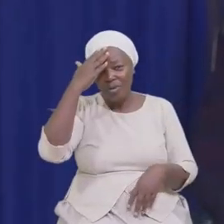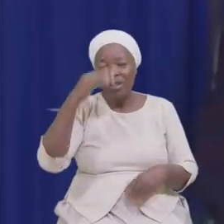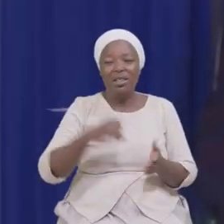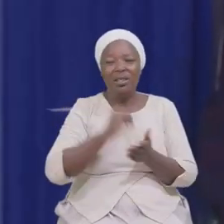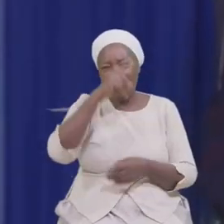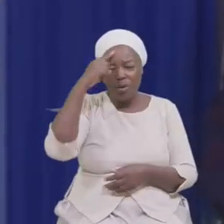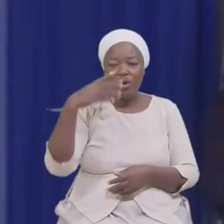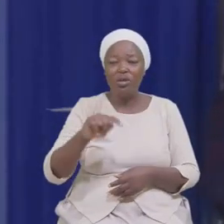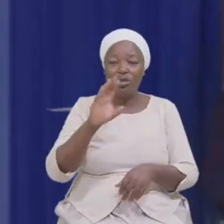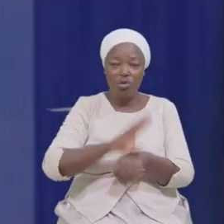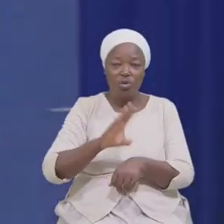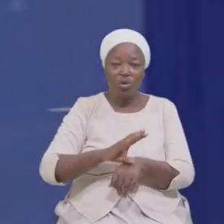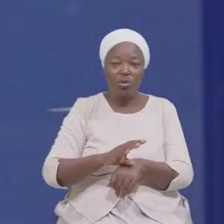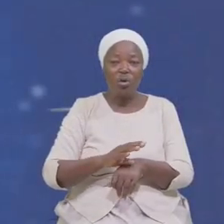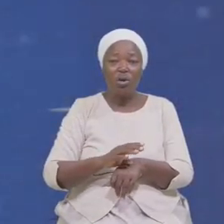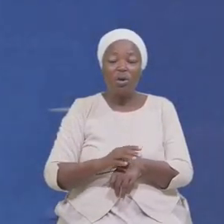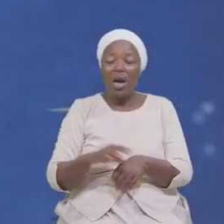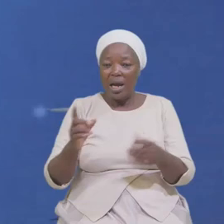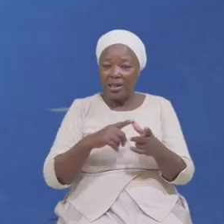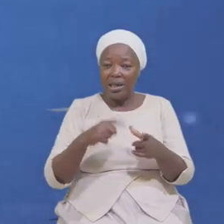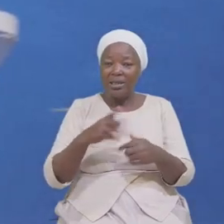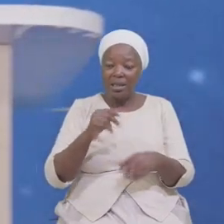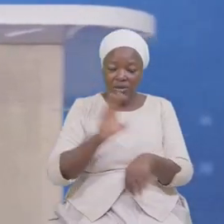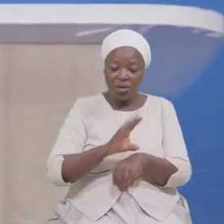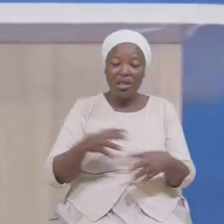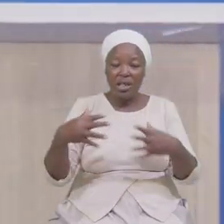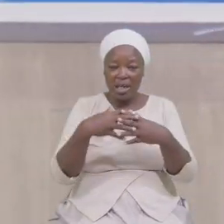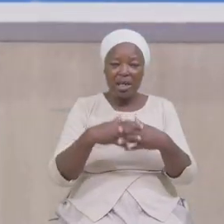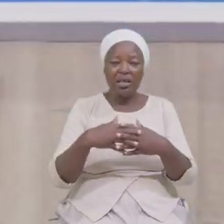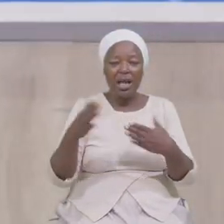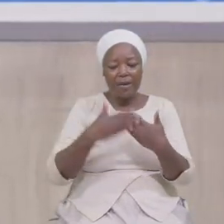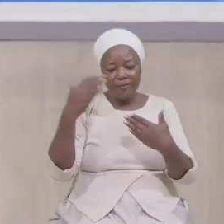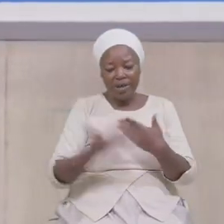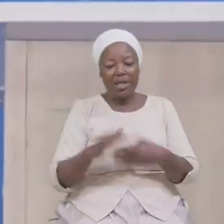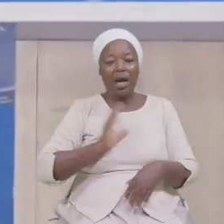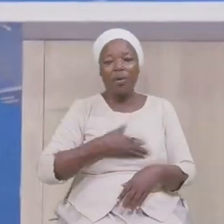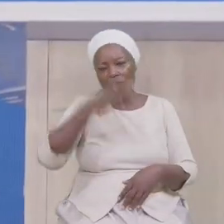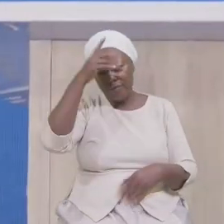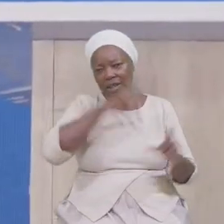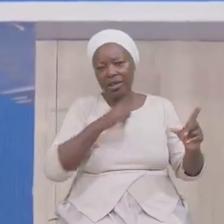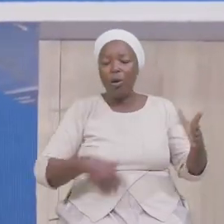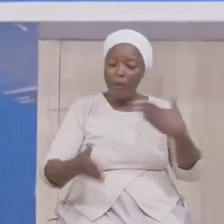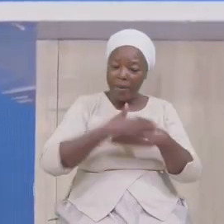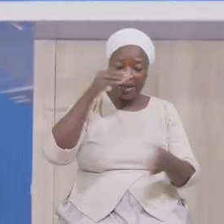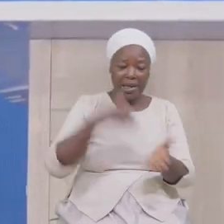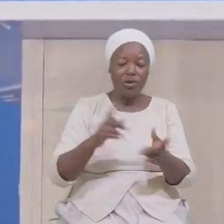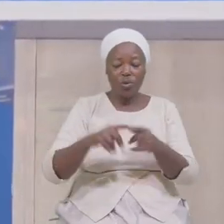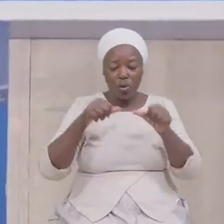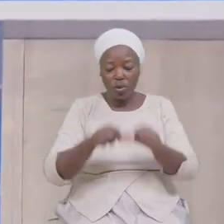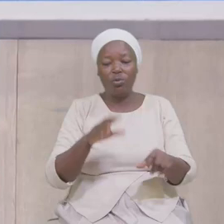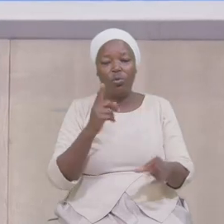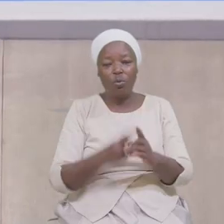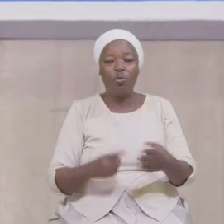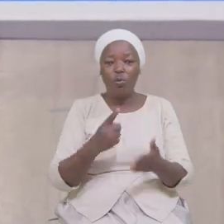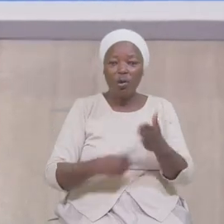they invited me back the following year to come and continue what I was teaching them. And then I got there